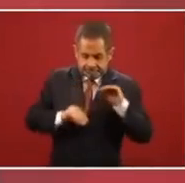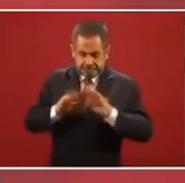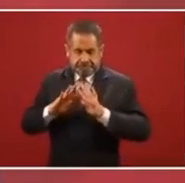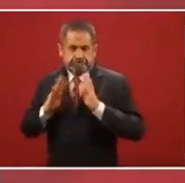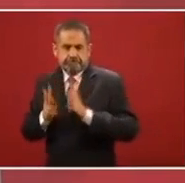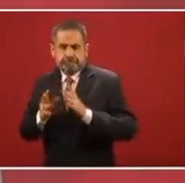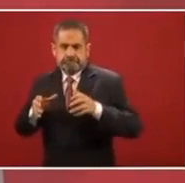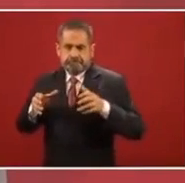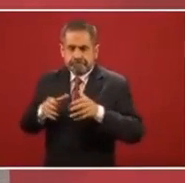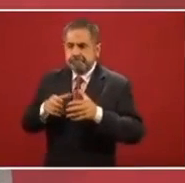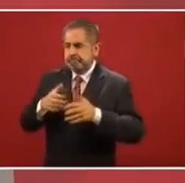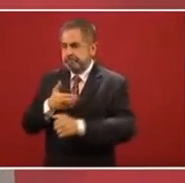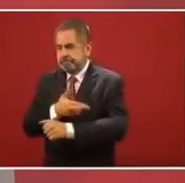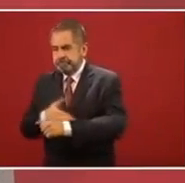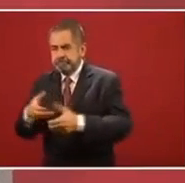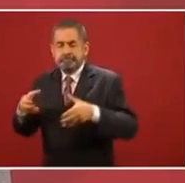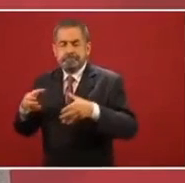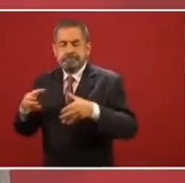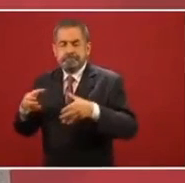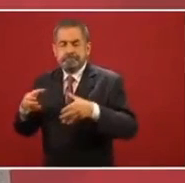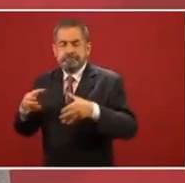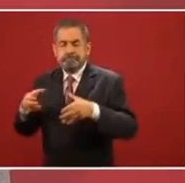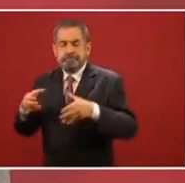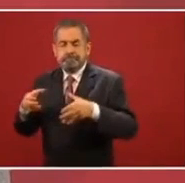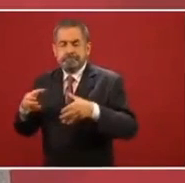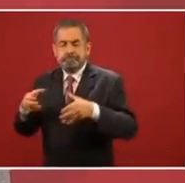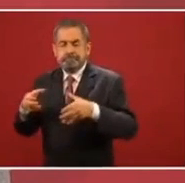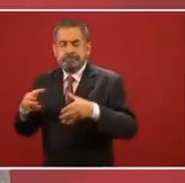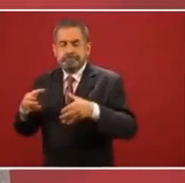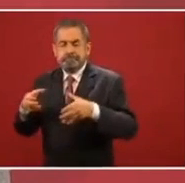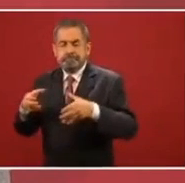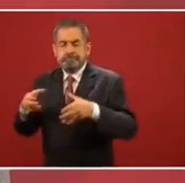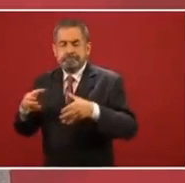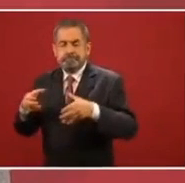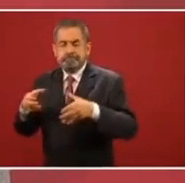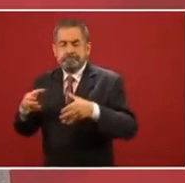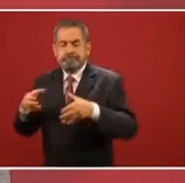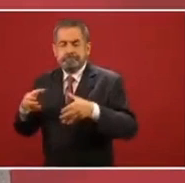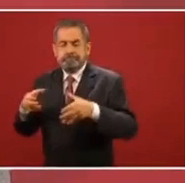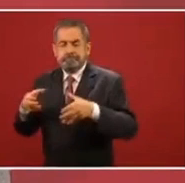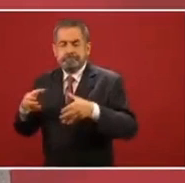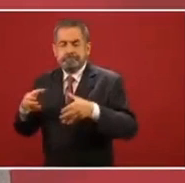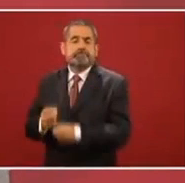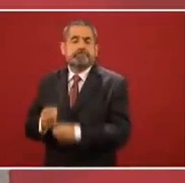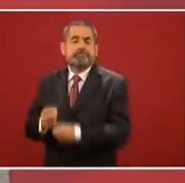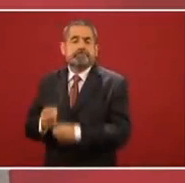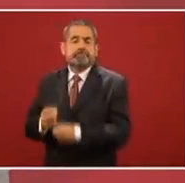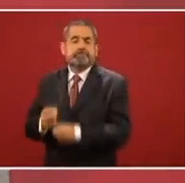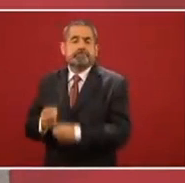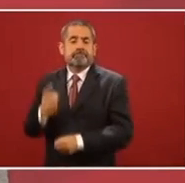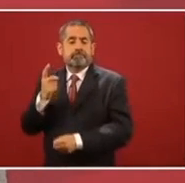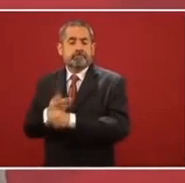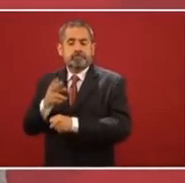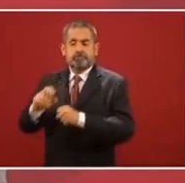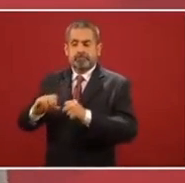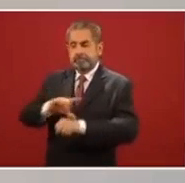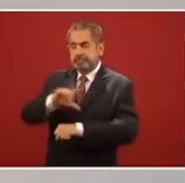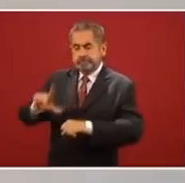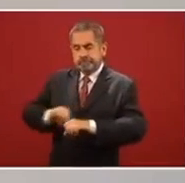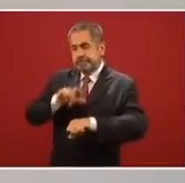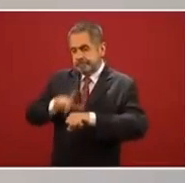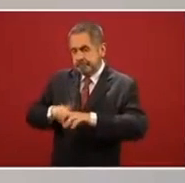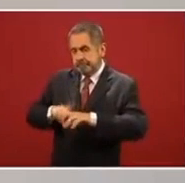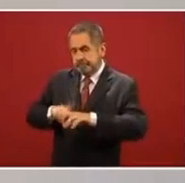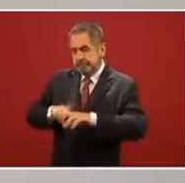el reconocimiento de instancias de seguridad nacional the recognition of national agencies a ciertas